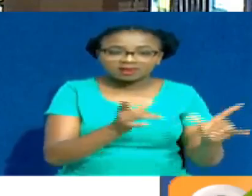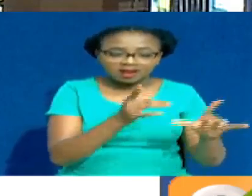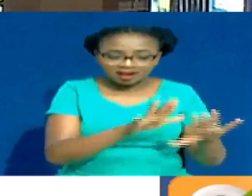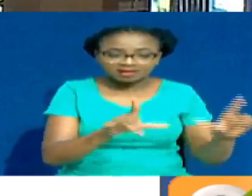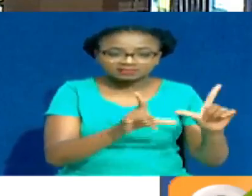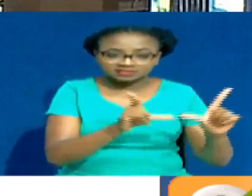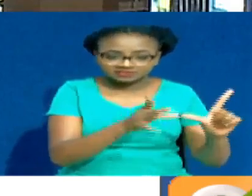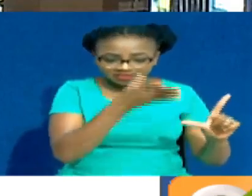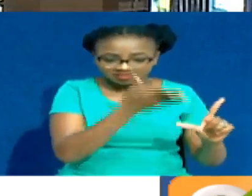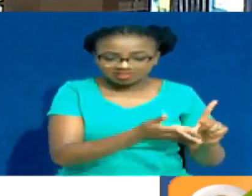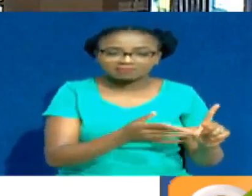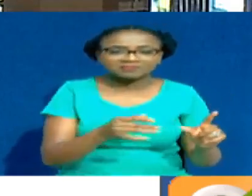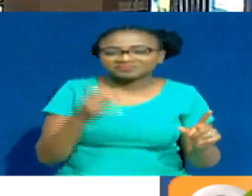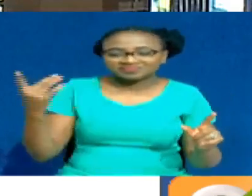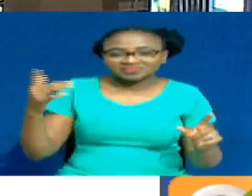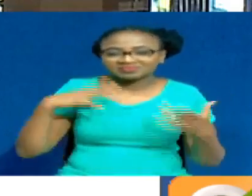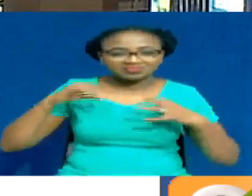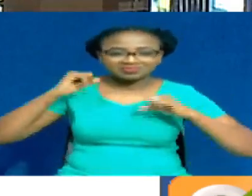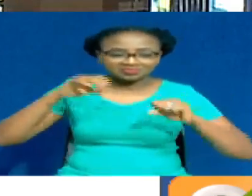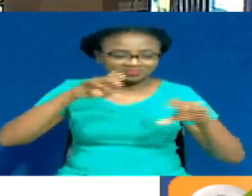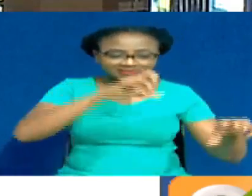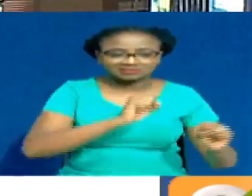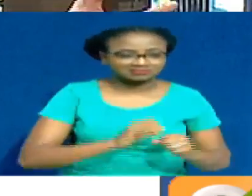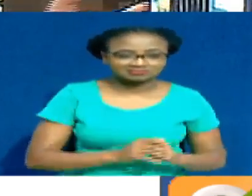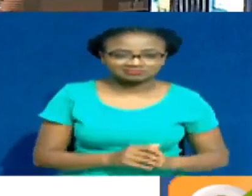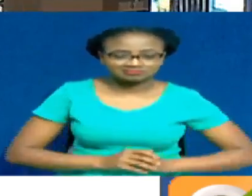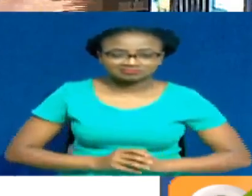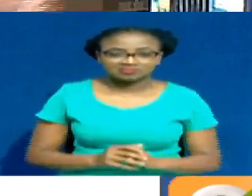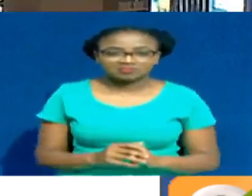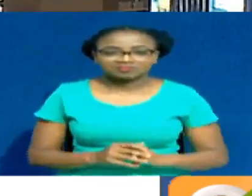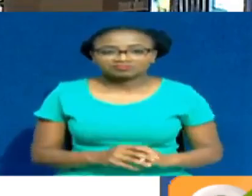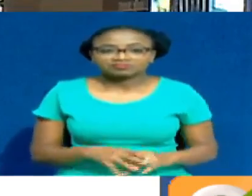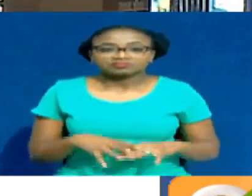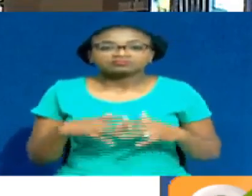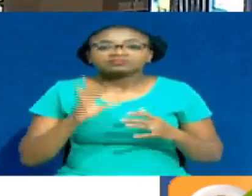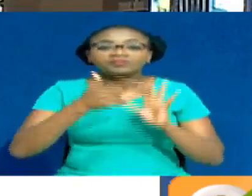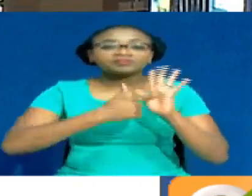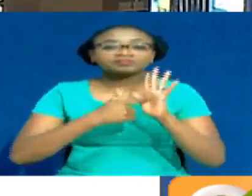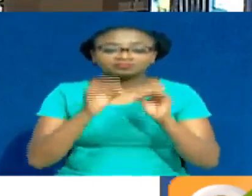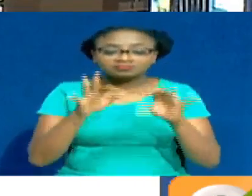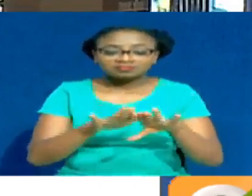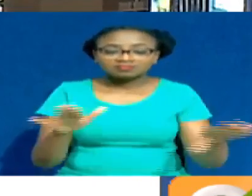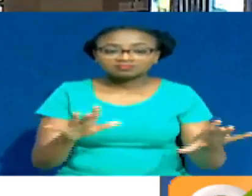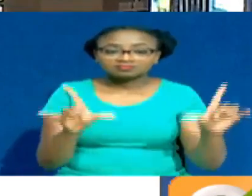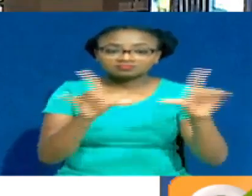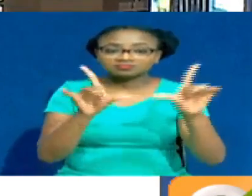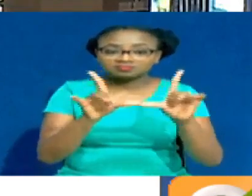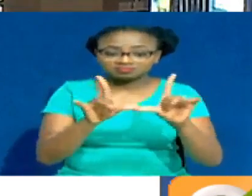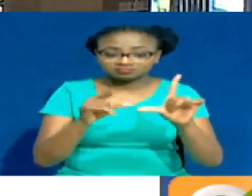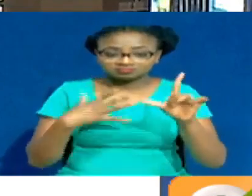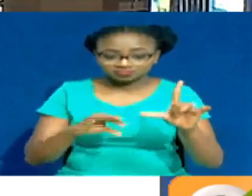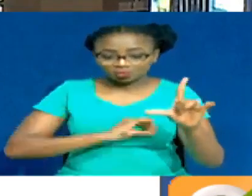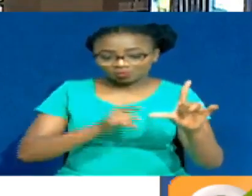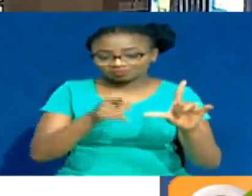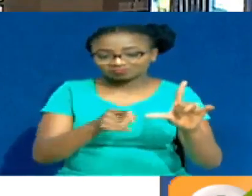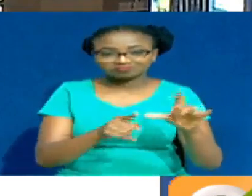disputes. Yeah. And some of them might say, if you don't have influence in those disputes where one title or one piece of land has 3 people claiming it,